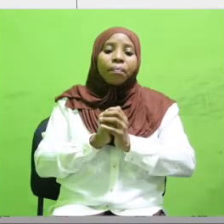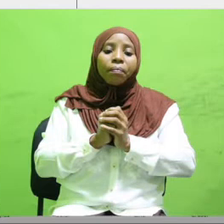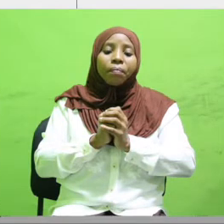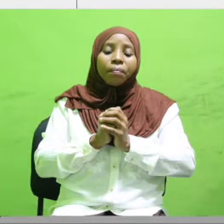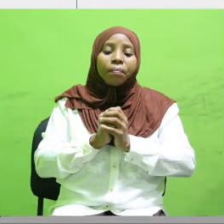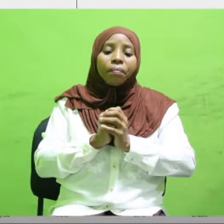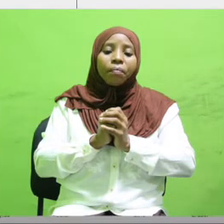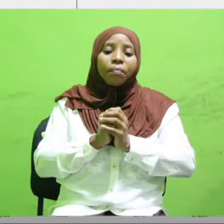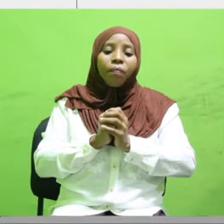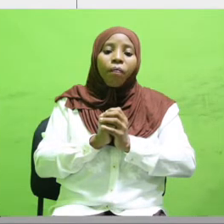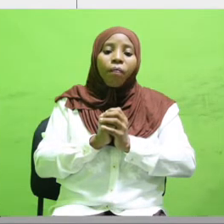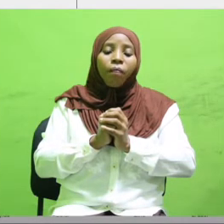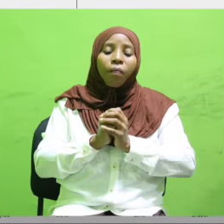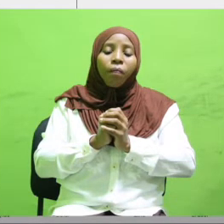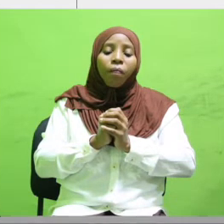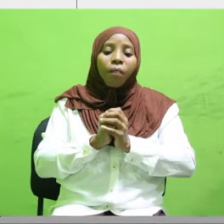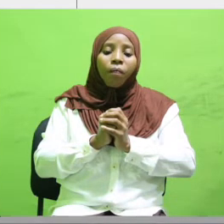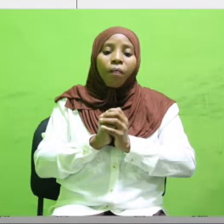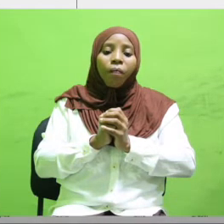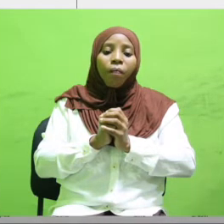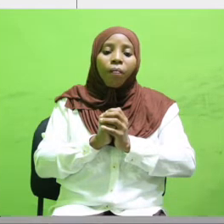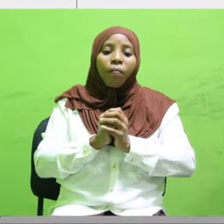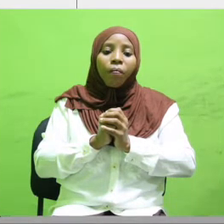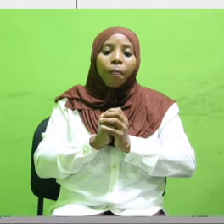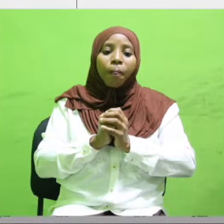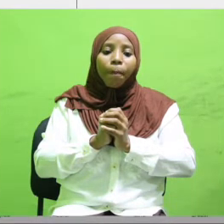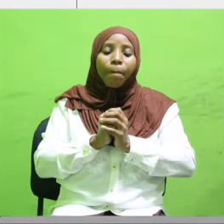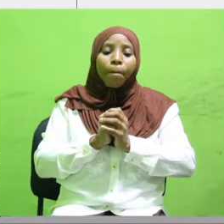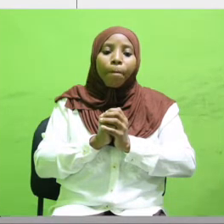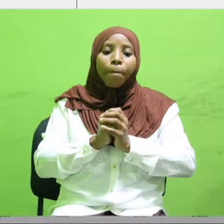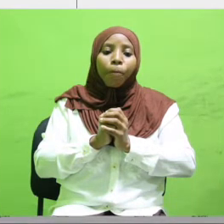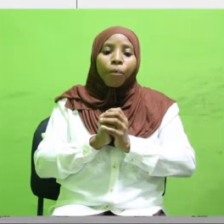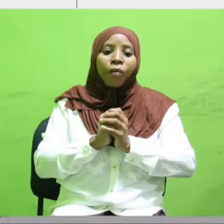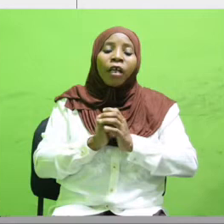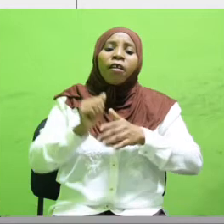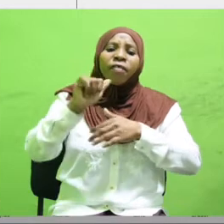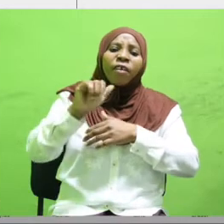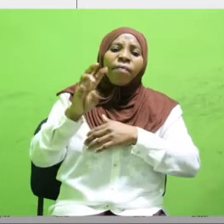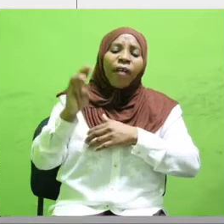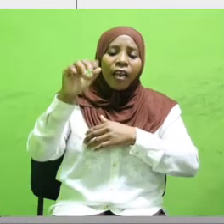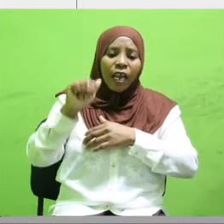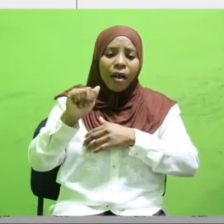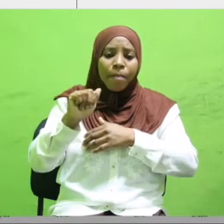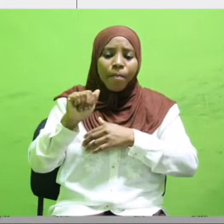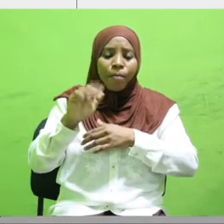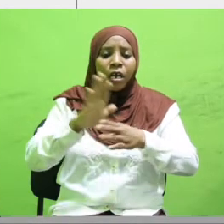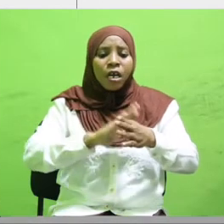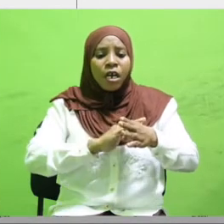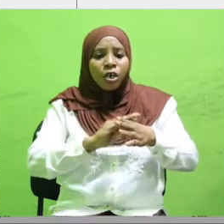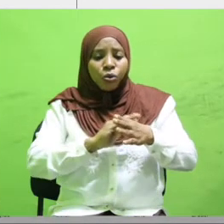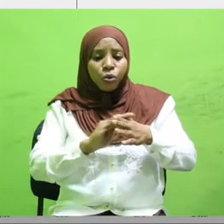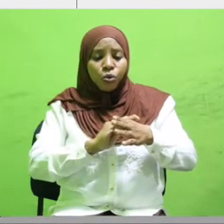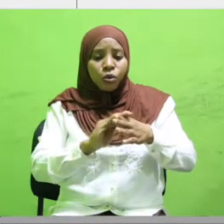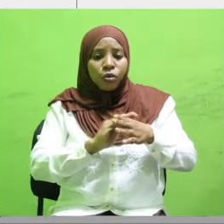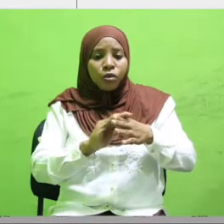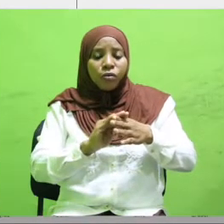of phylum Zygomycota reproduce sexually to form some certain